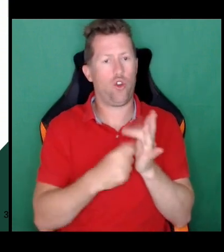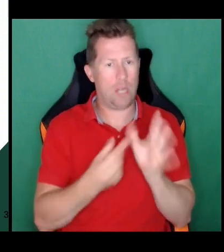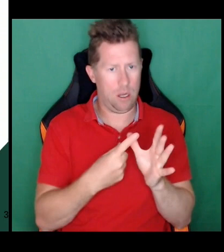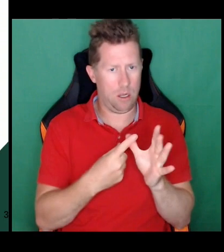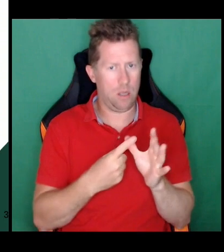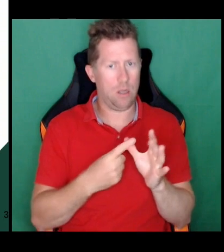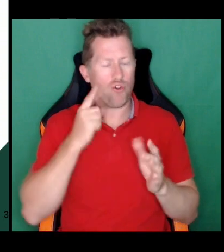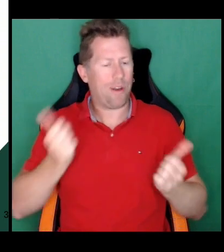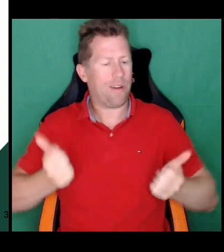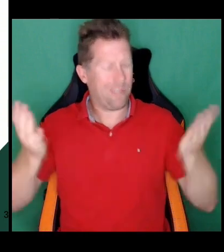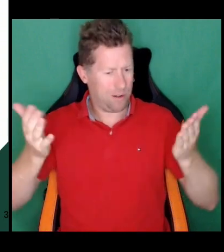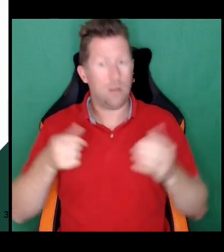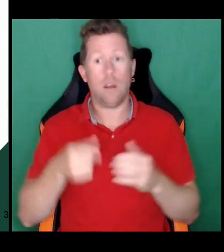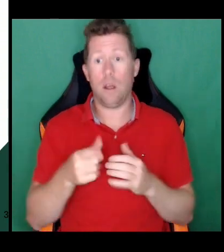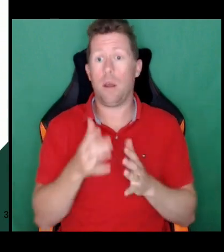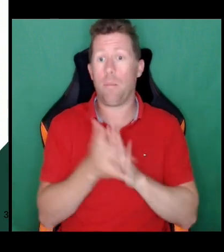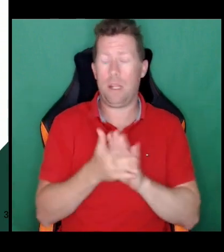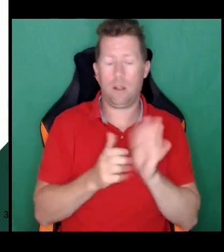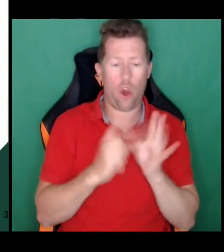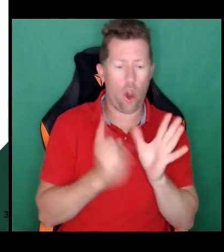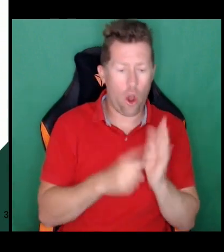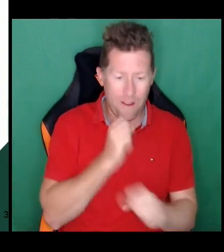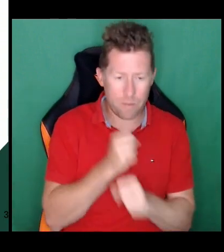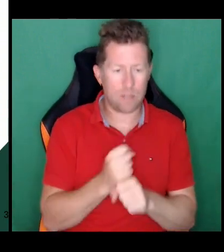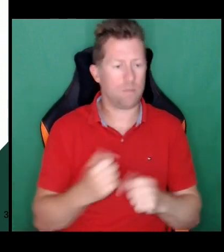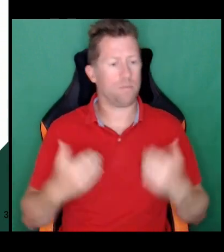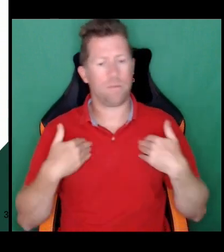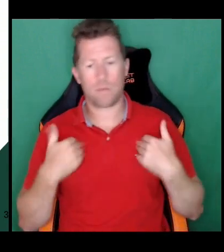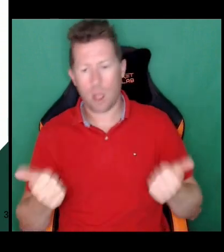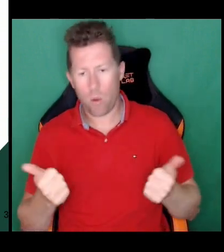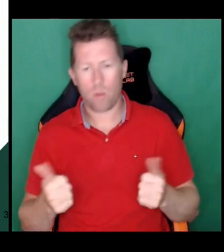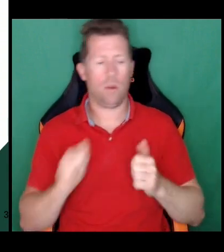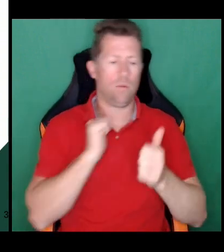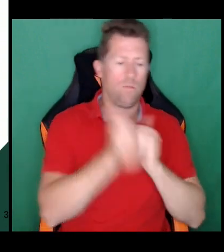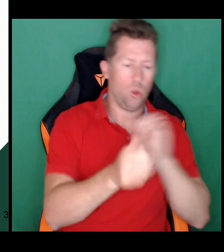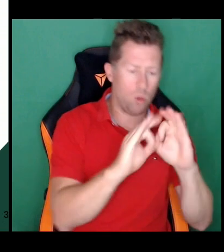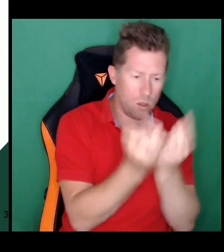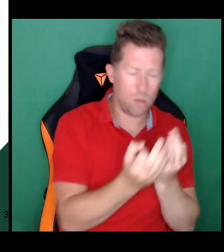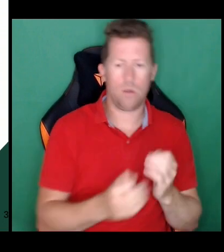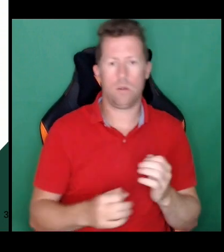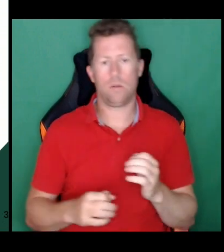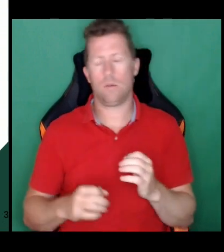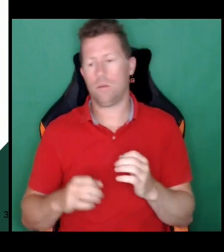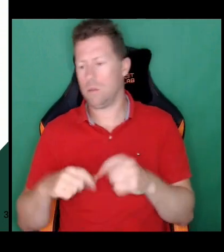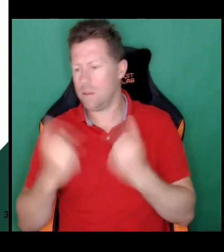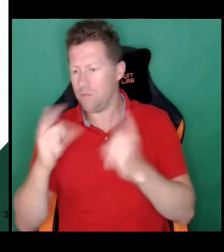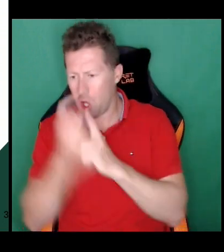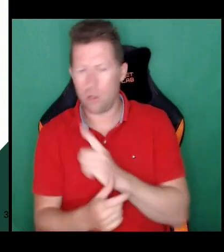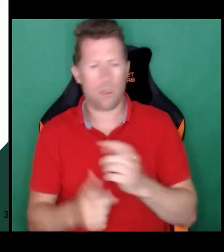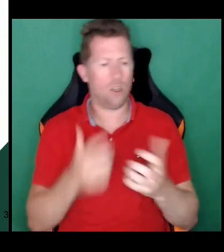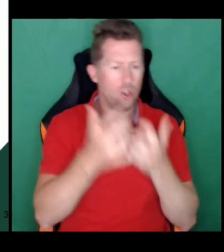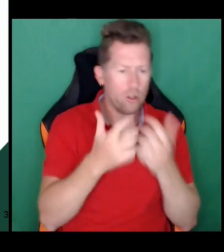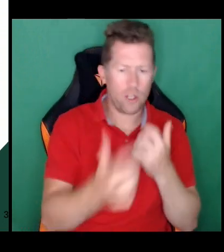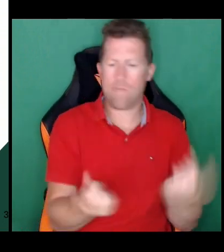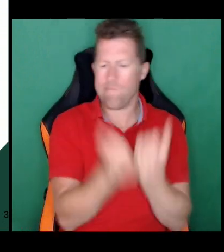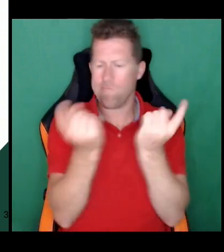local governments, health professionals, sporting bodies, policymakers, cultural organisations, universities,